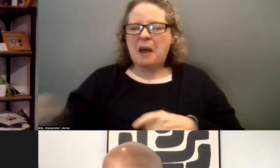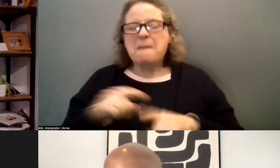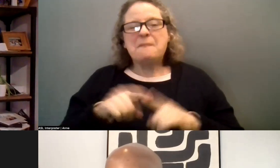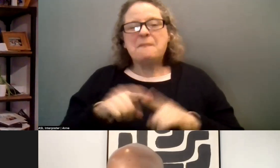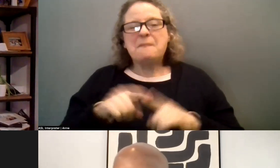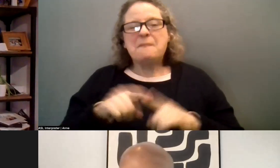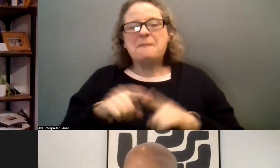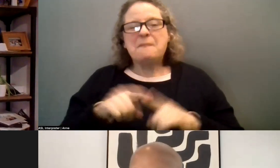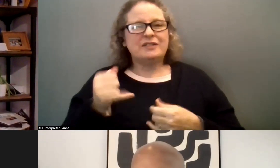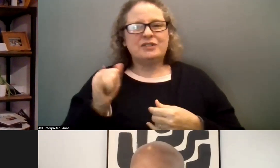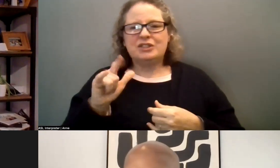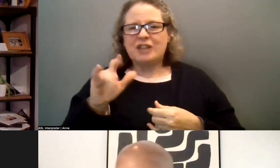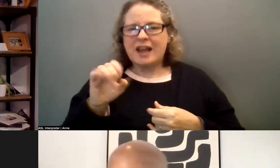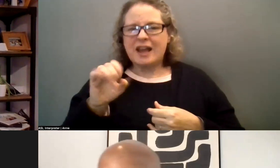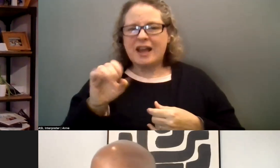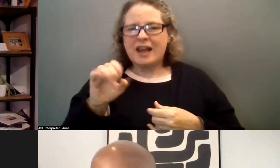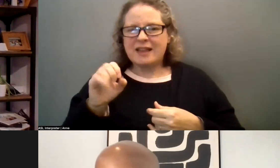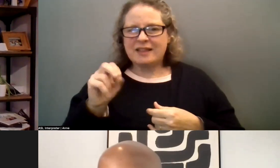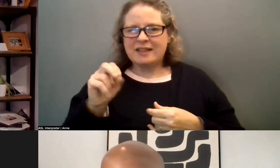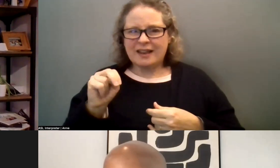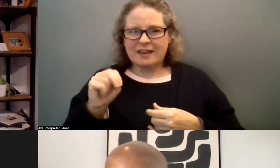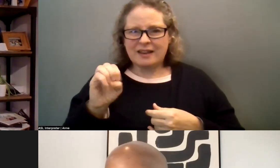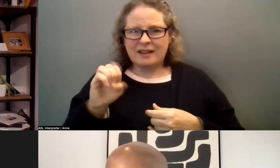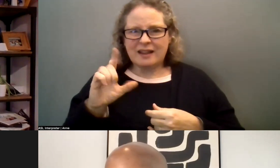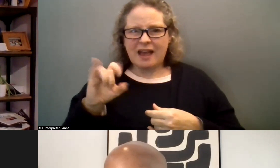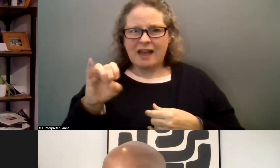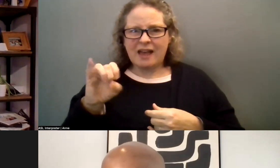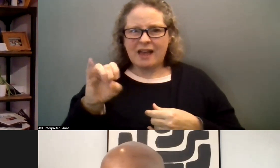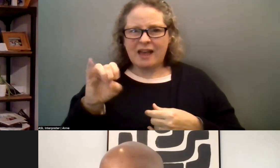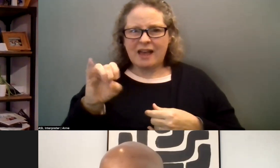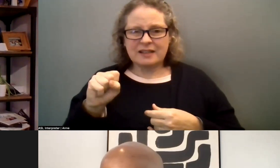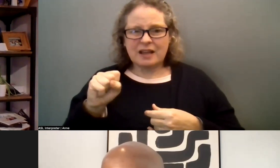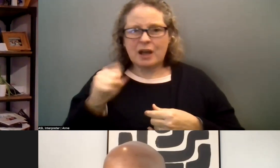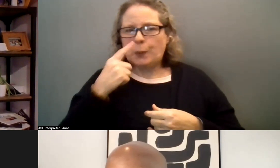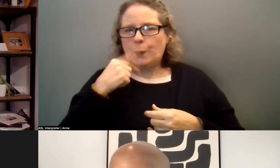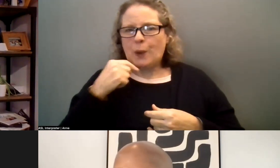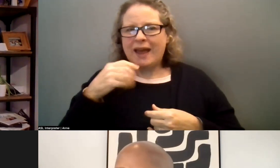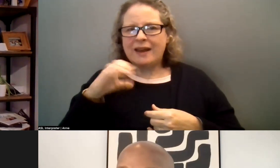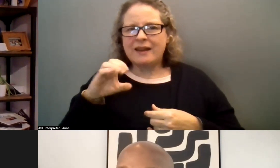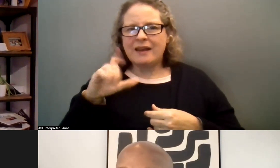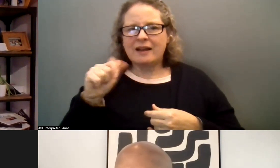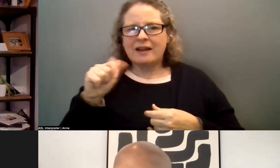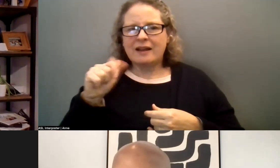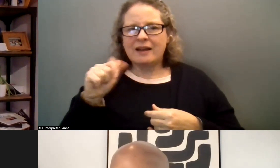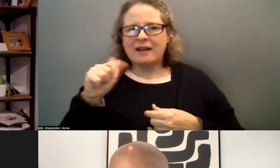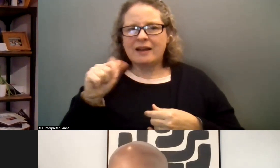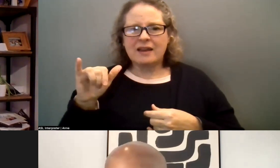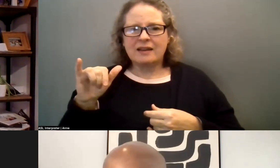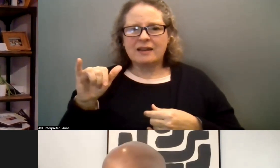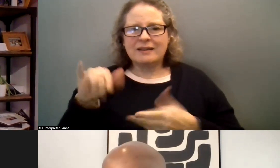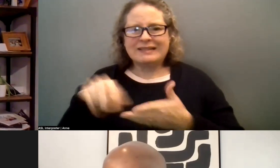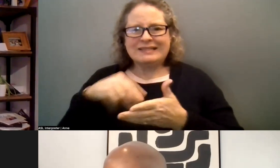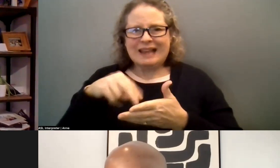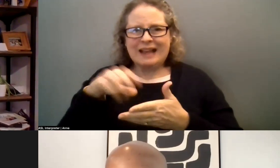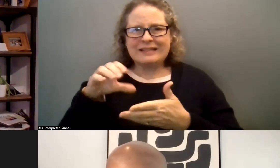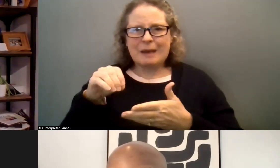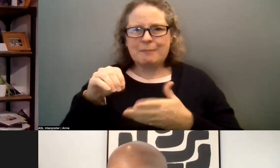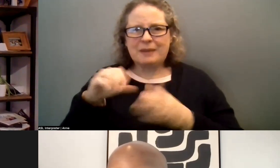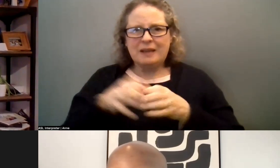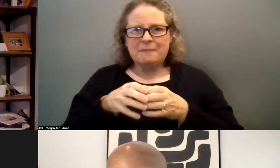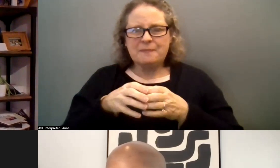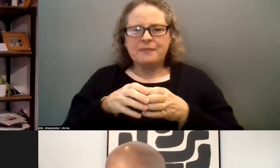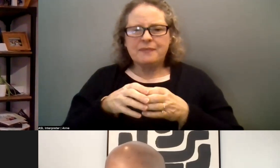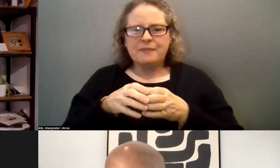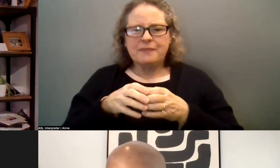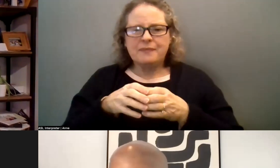Jalen Ellis from Red Clay Dance Company. He says, in terms of social media coverage, how important do you think it is to go